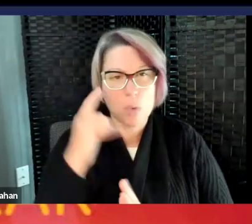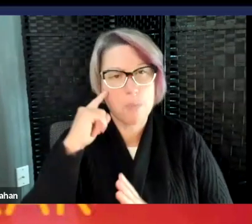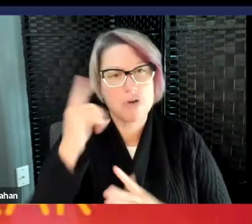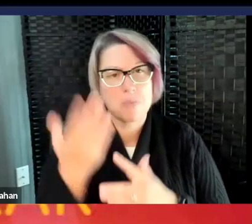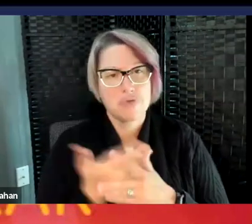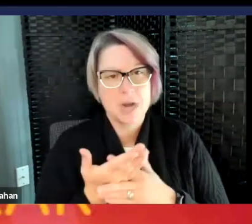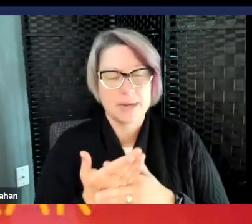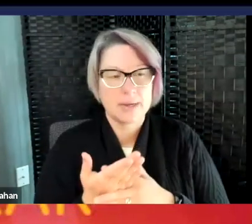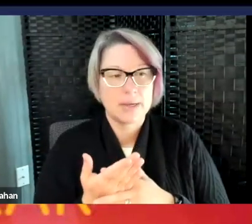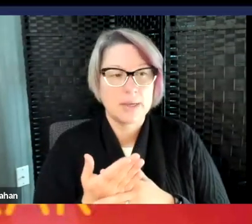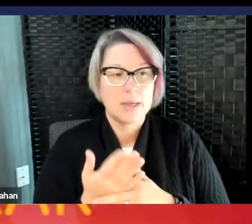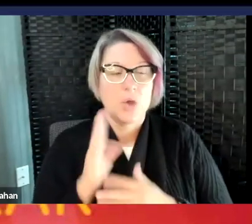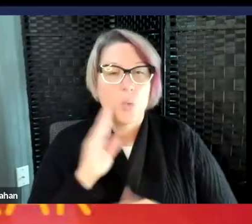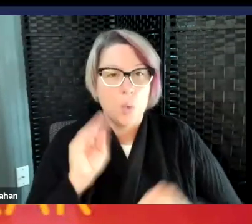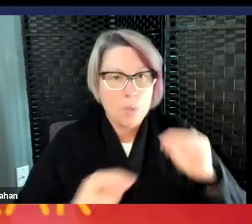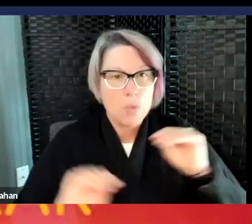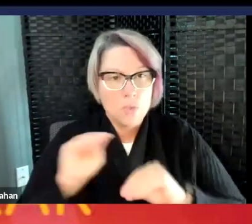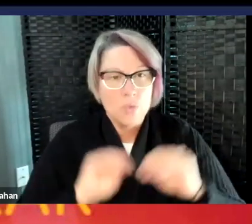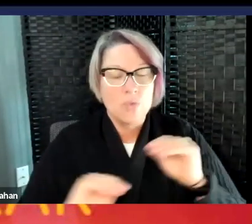Now what we're gonna do, we're gonna move a little bit.